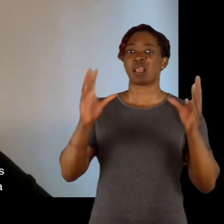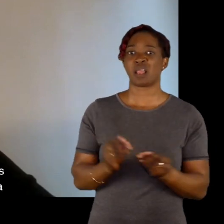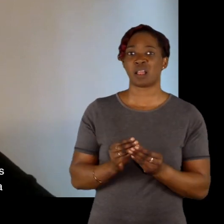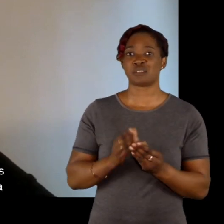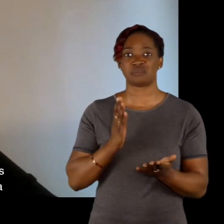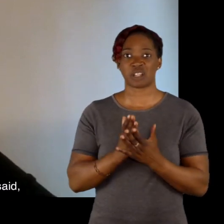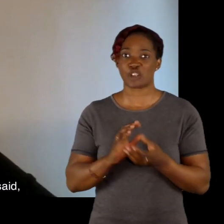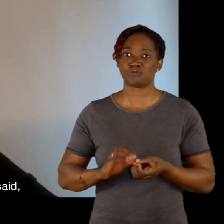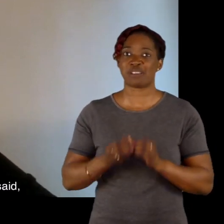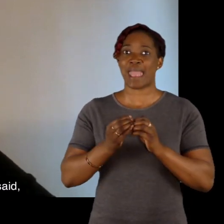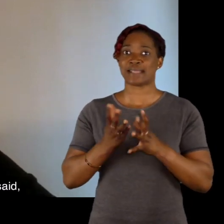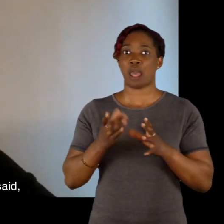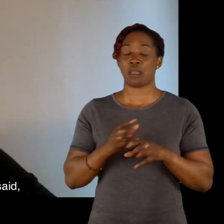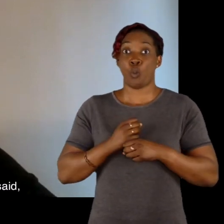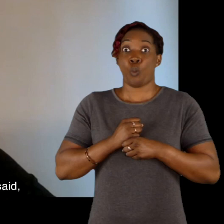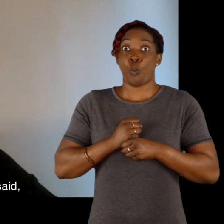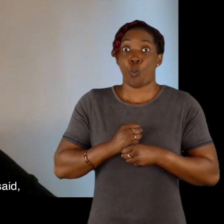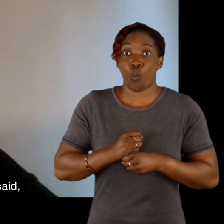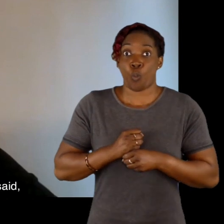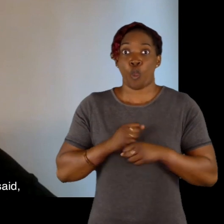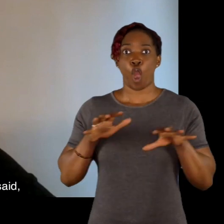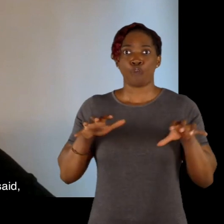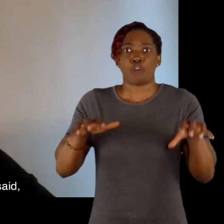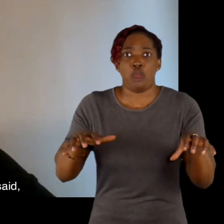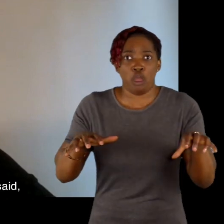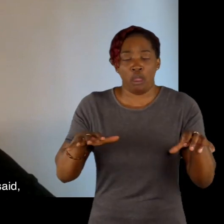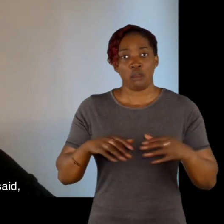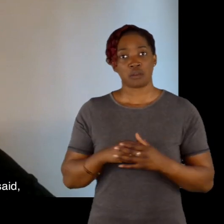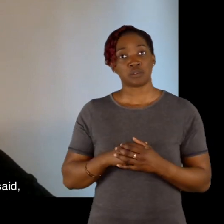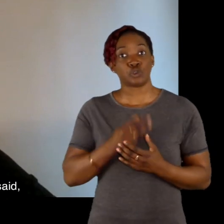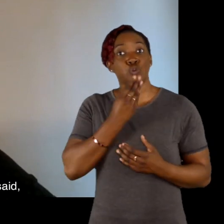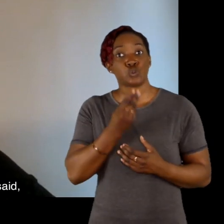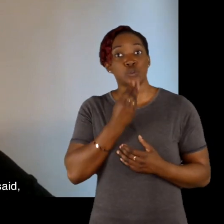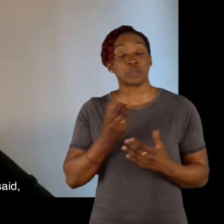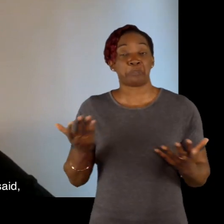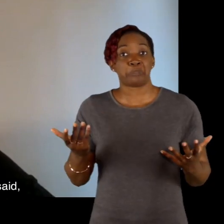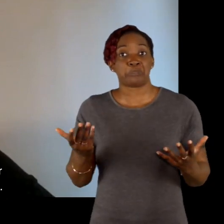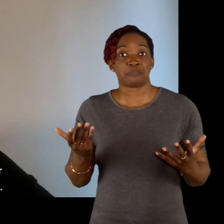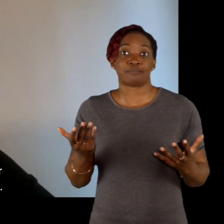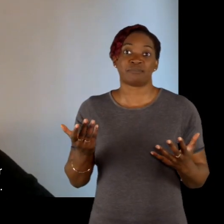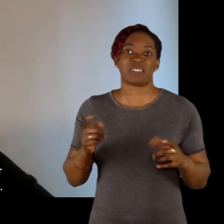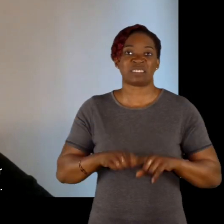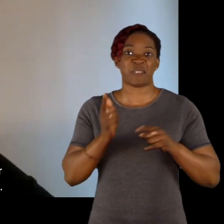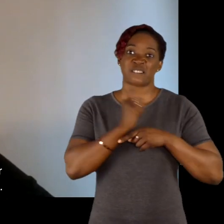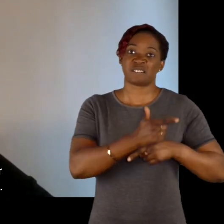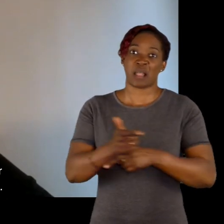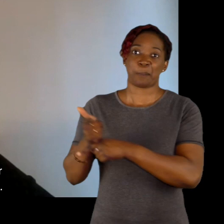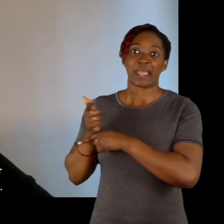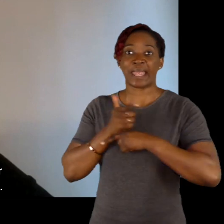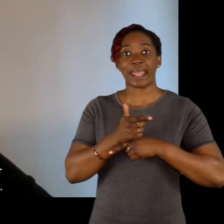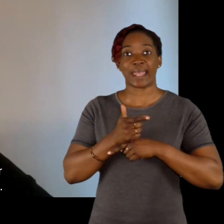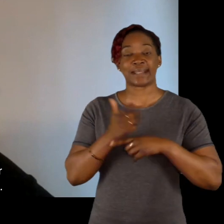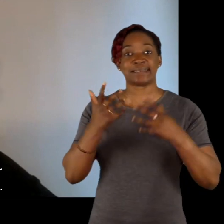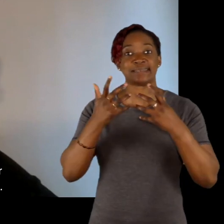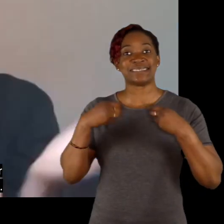just to kind of create a kind of suspenseful horror, using, as I said, using the techniques of